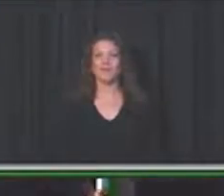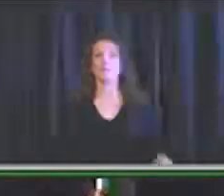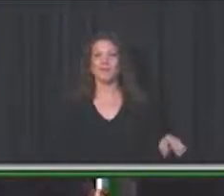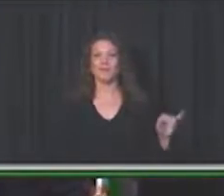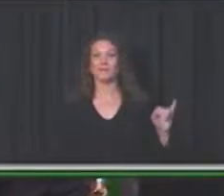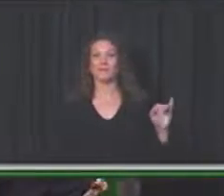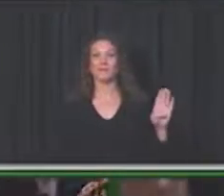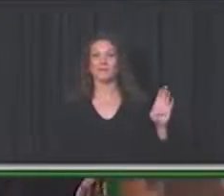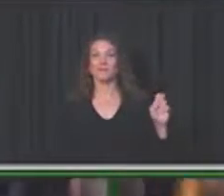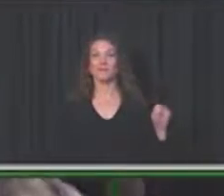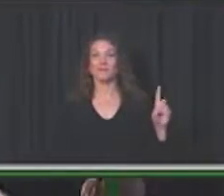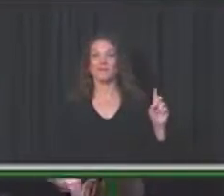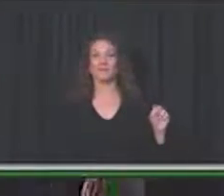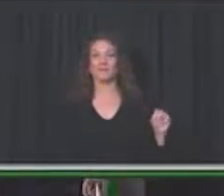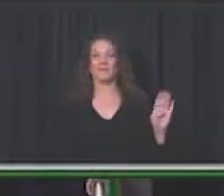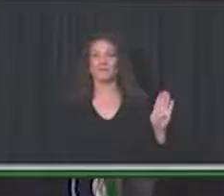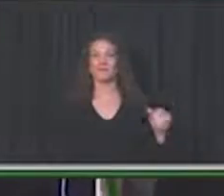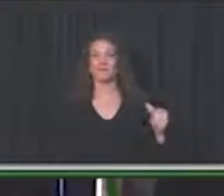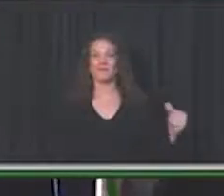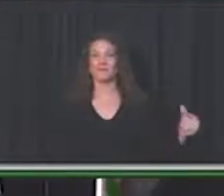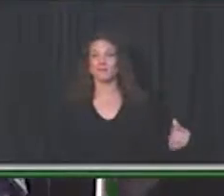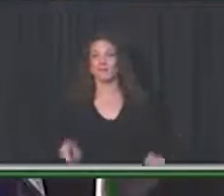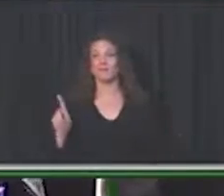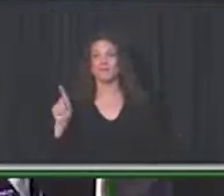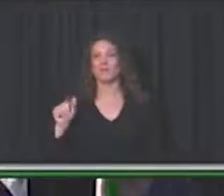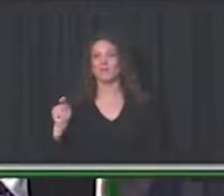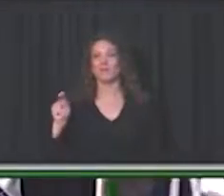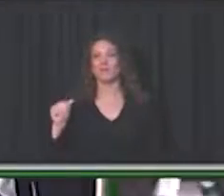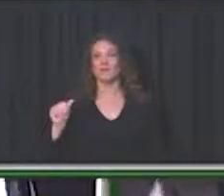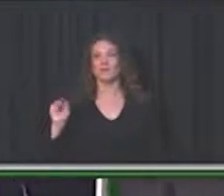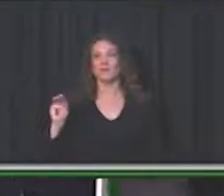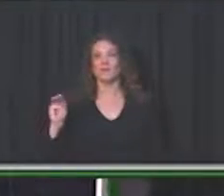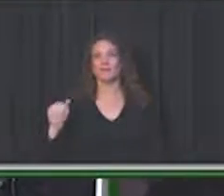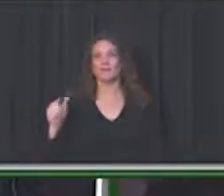Brandon Bob. Dana Maggio.